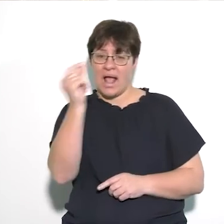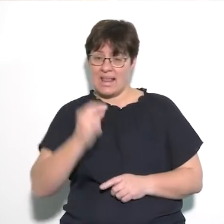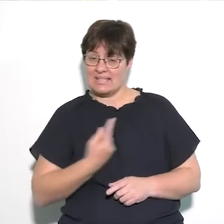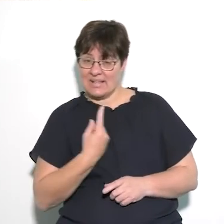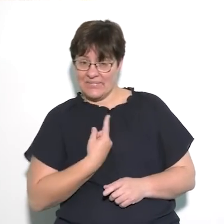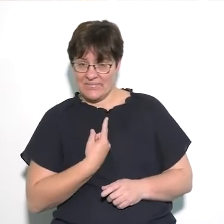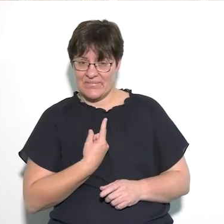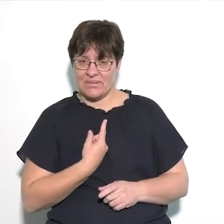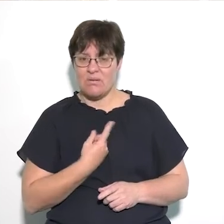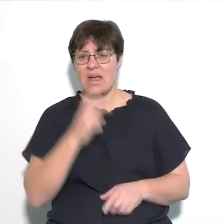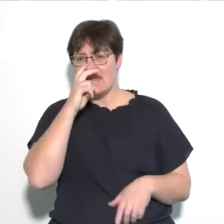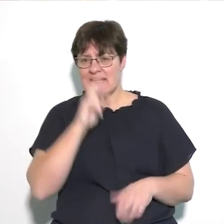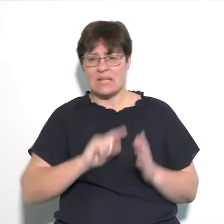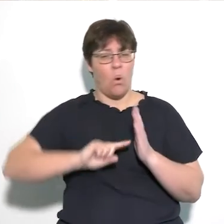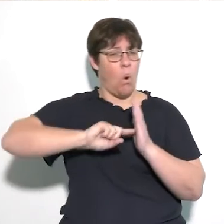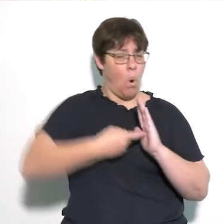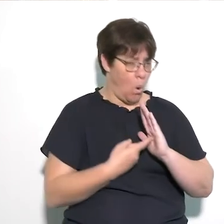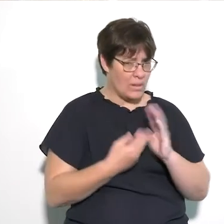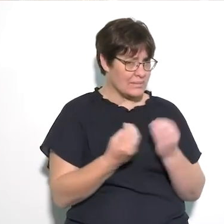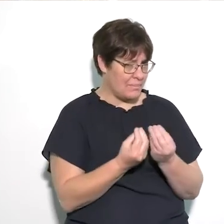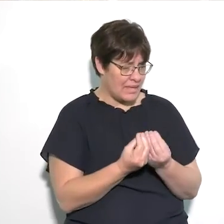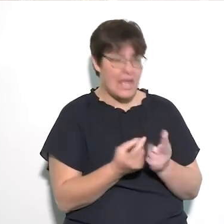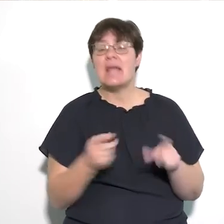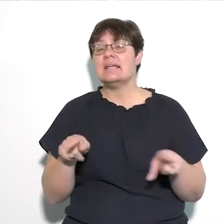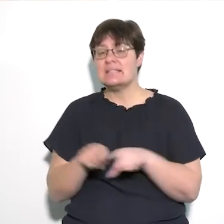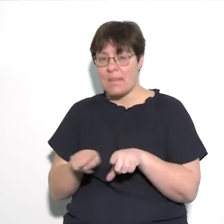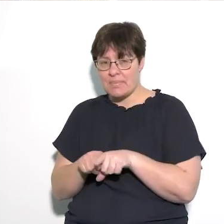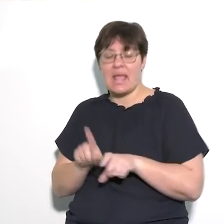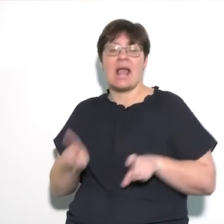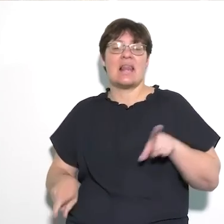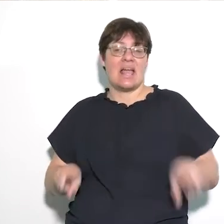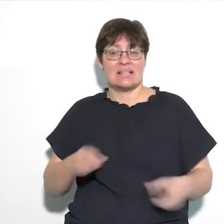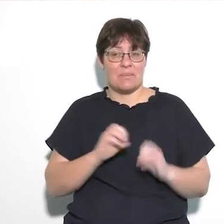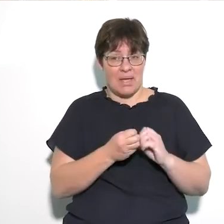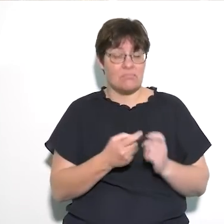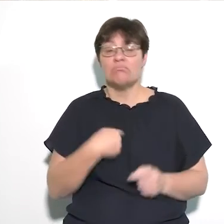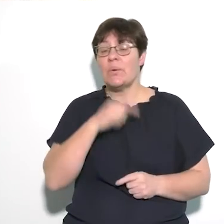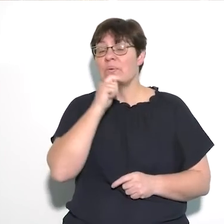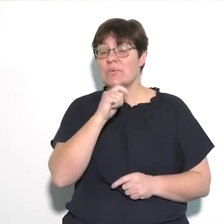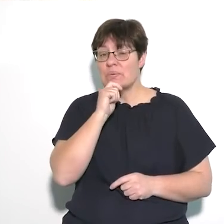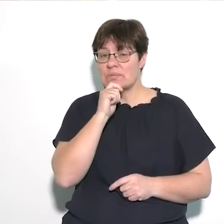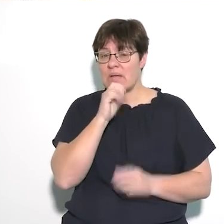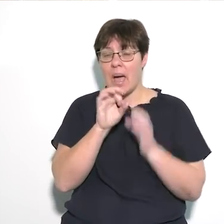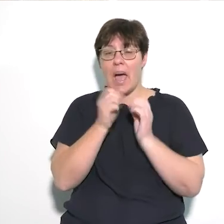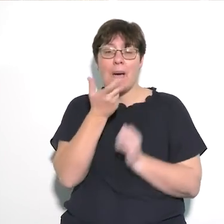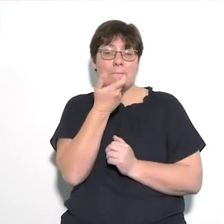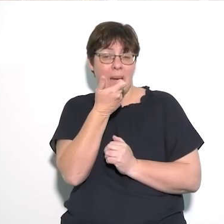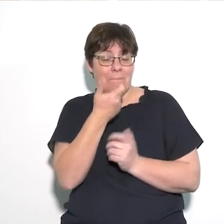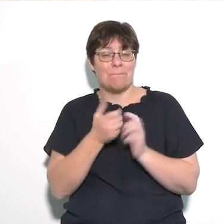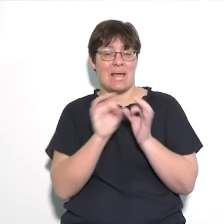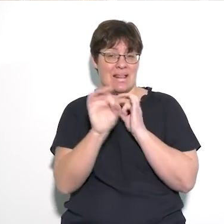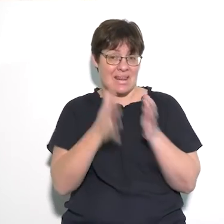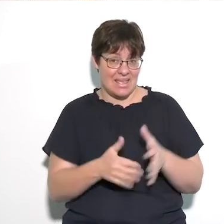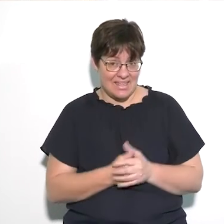in. You need something to make a hole with and something to make legs. In this instance, I'm using pipe